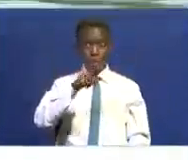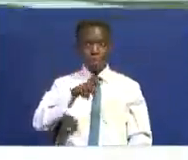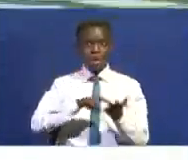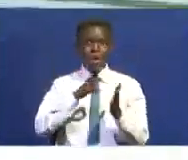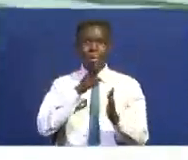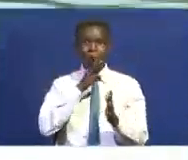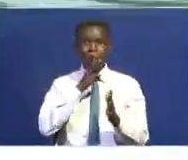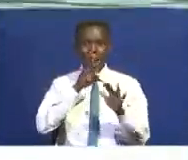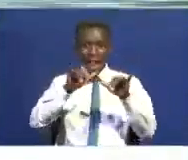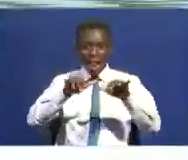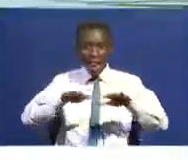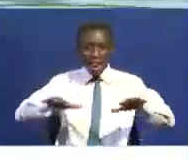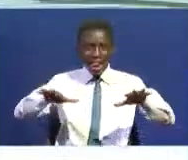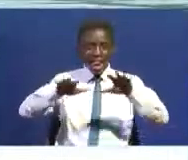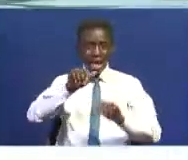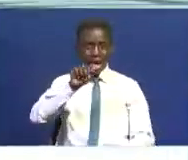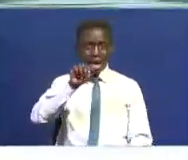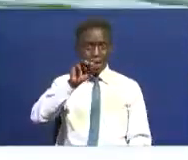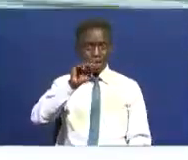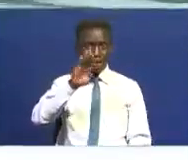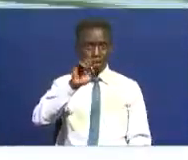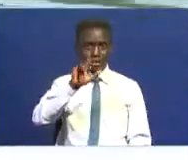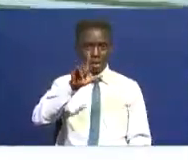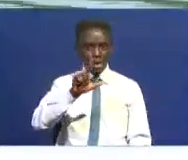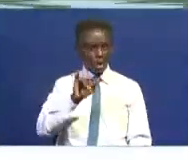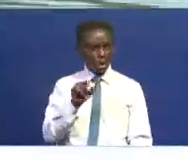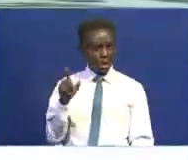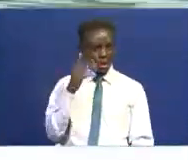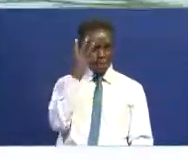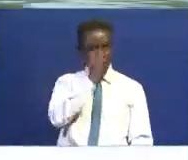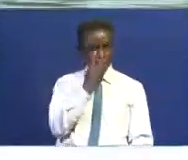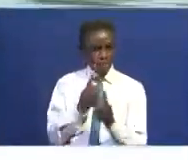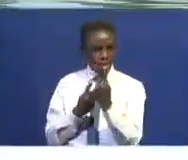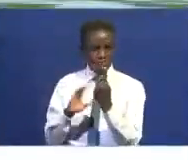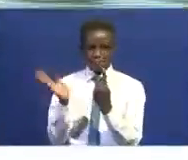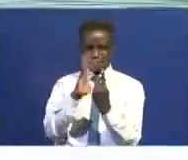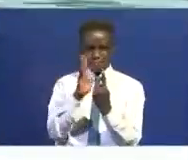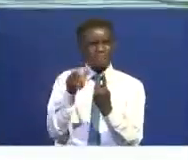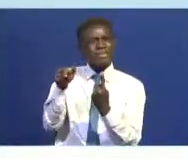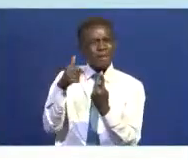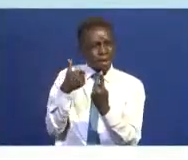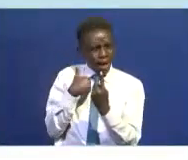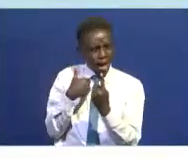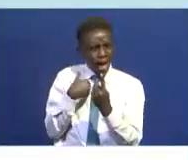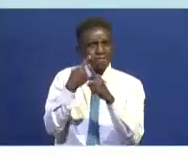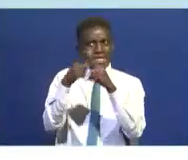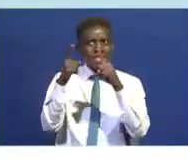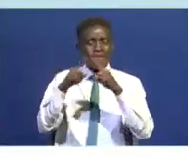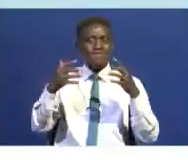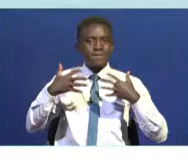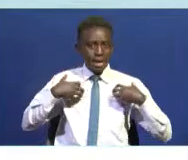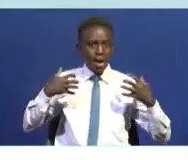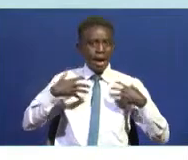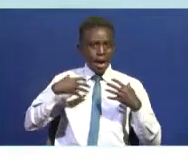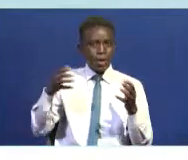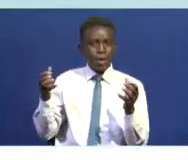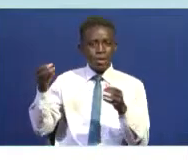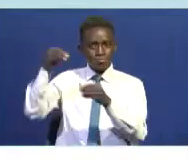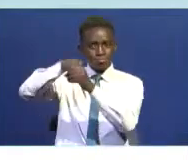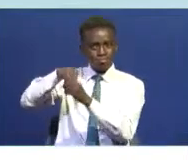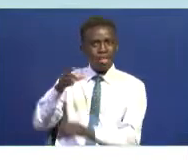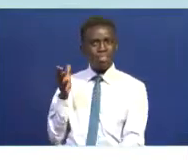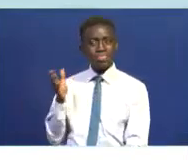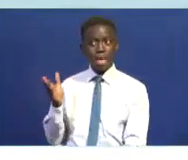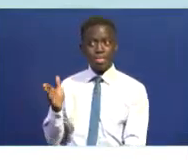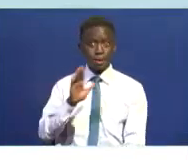just beautiful, they are a sanctuary for a diverse array of wildlife. Home